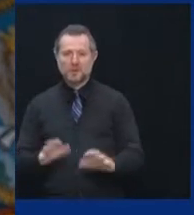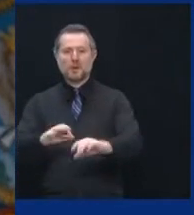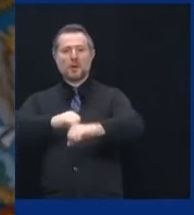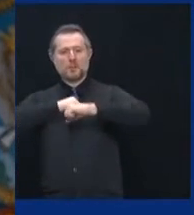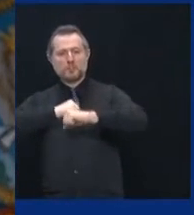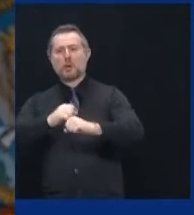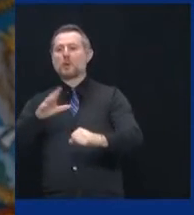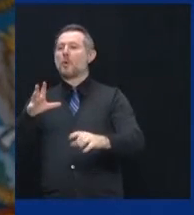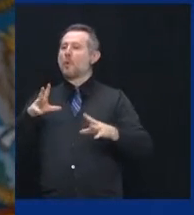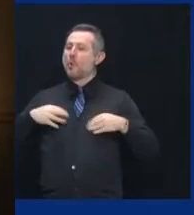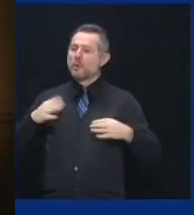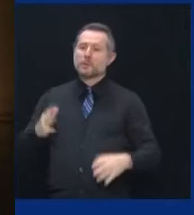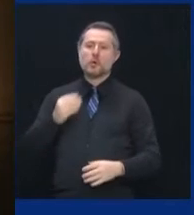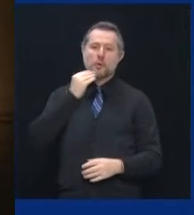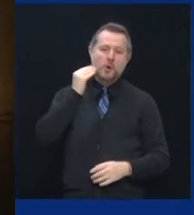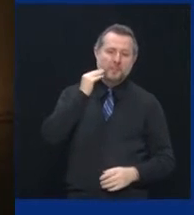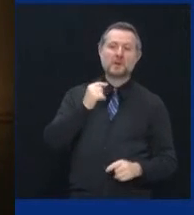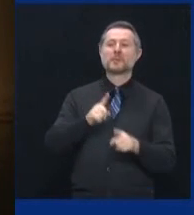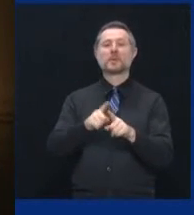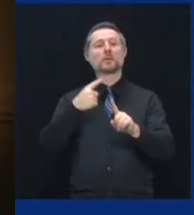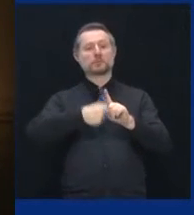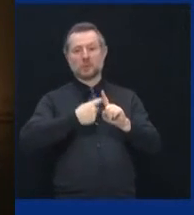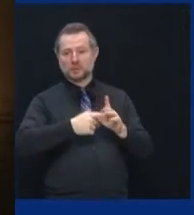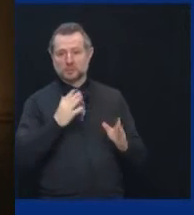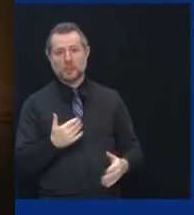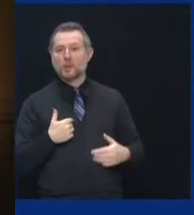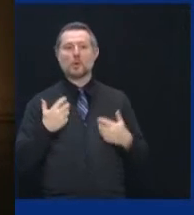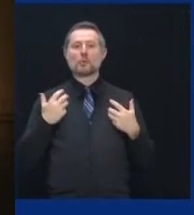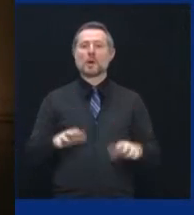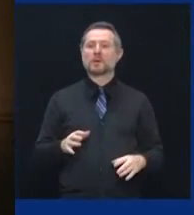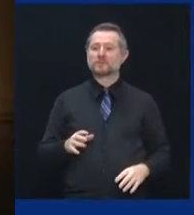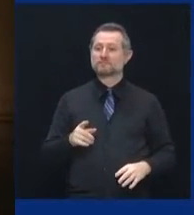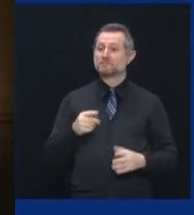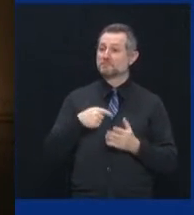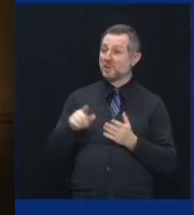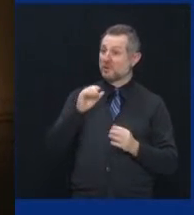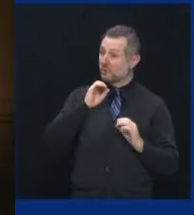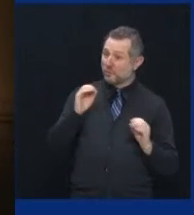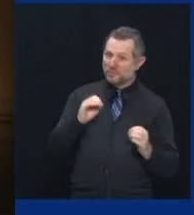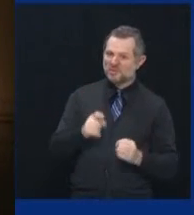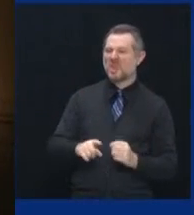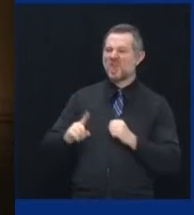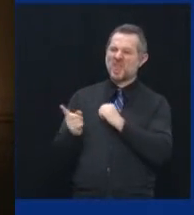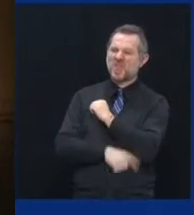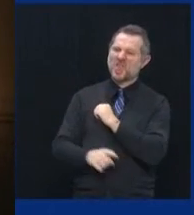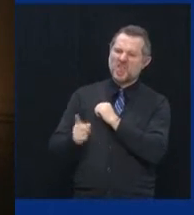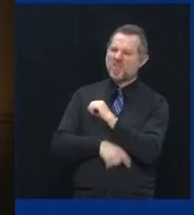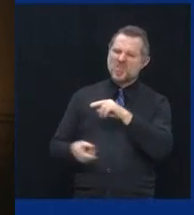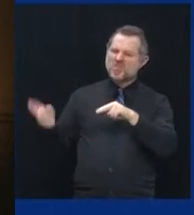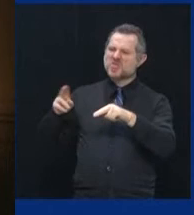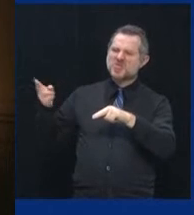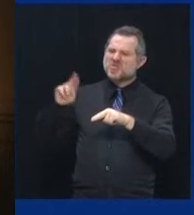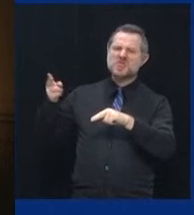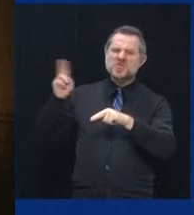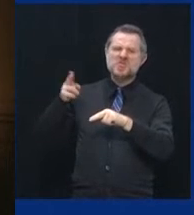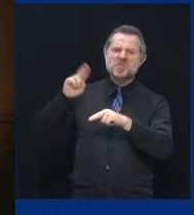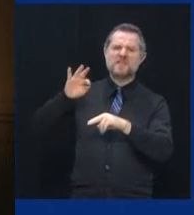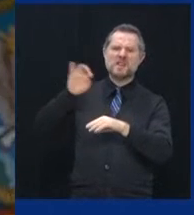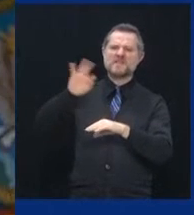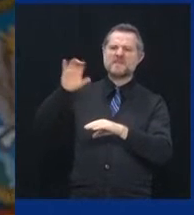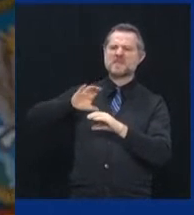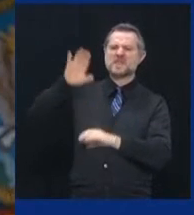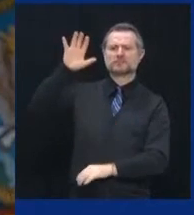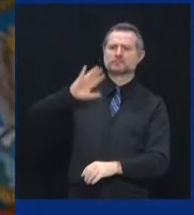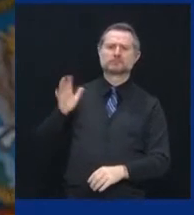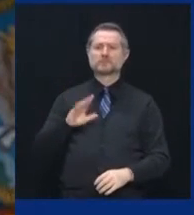tenants by prohibiting penalties and late charges on past rent. Many small businesses have been